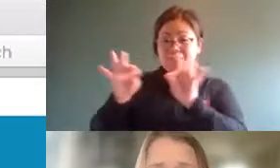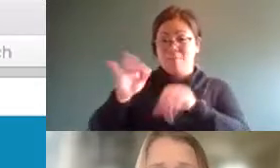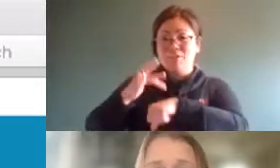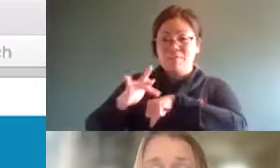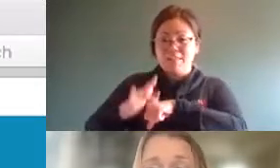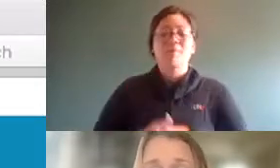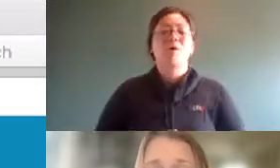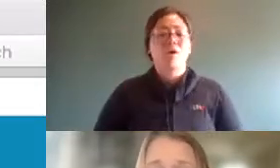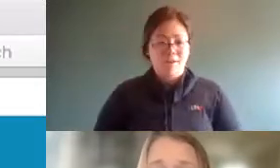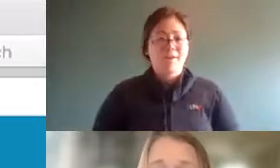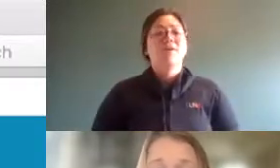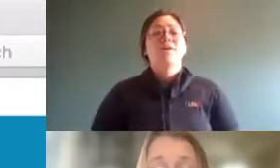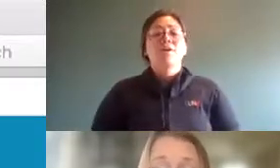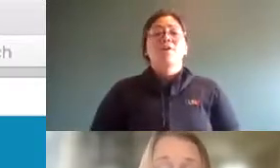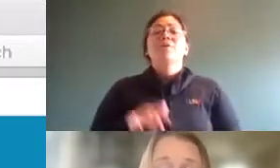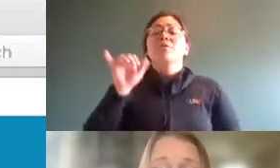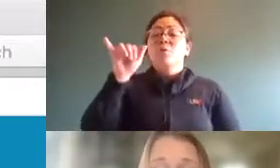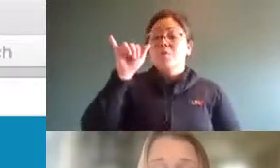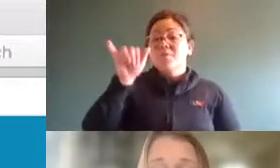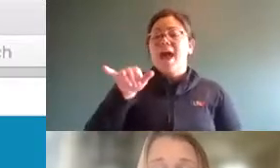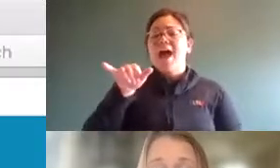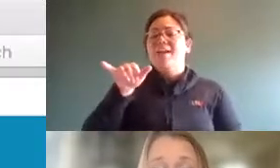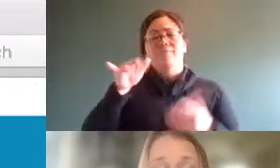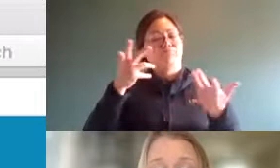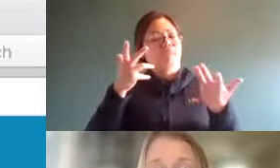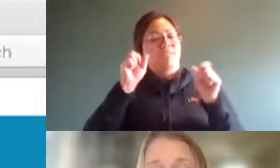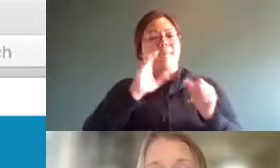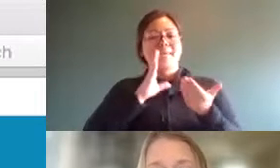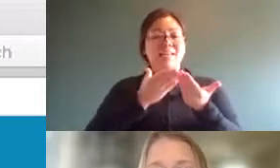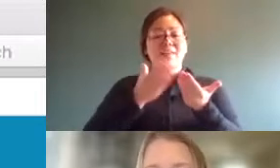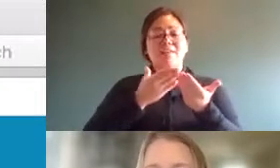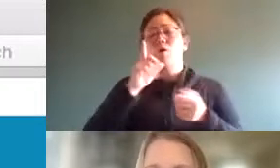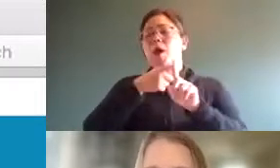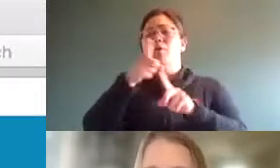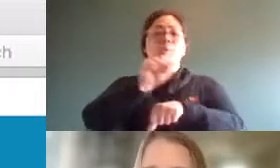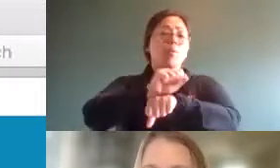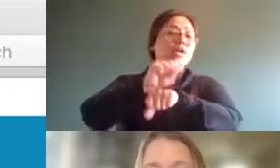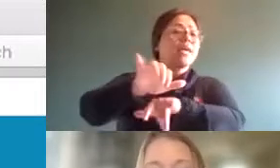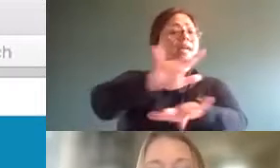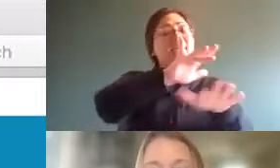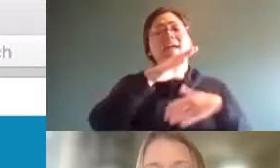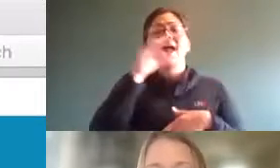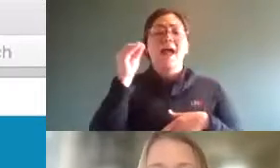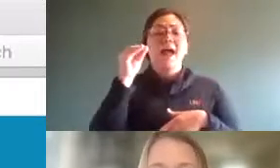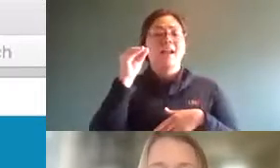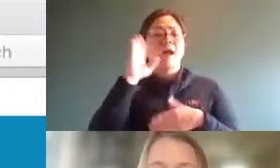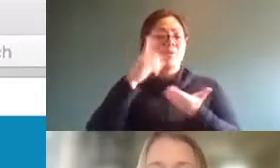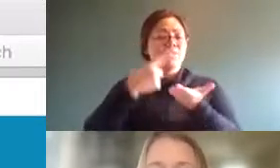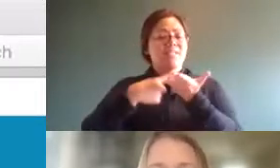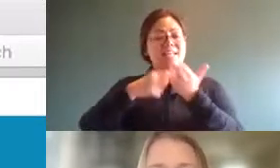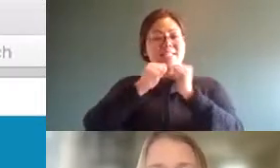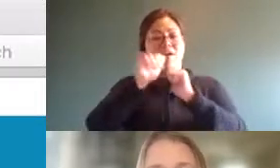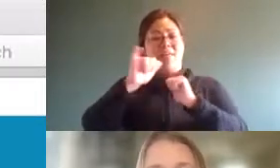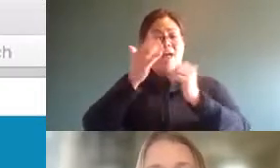So with that service, it can be very convenient in the field. And I'll talk about a few ways where some of these services can